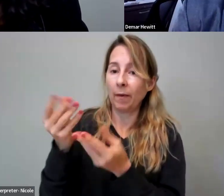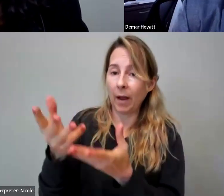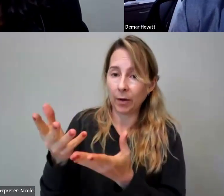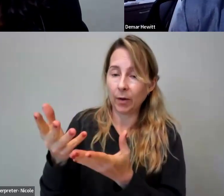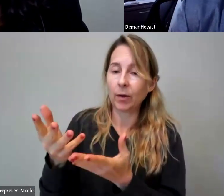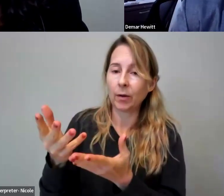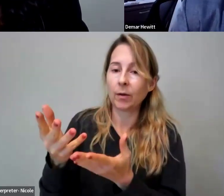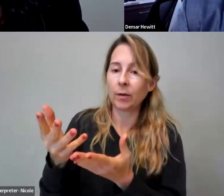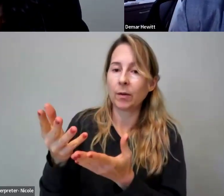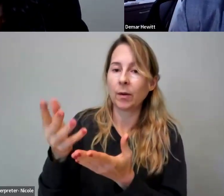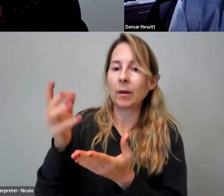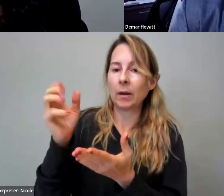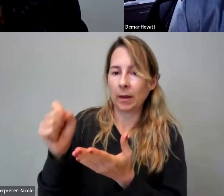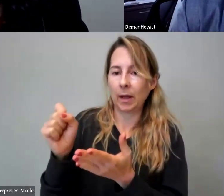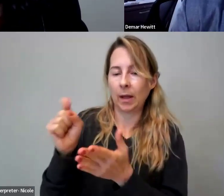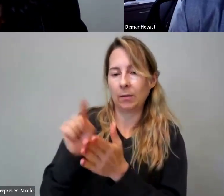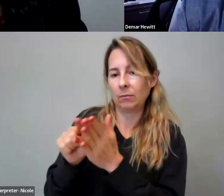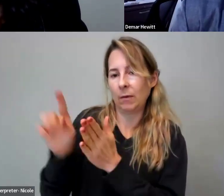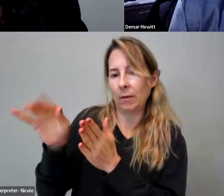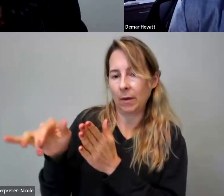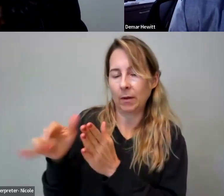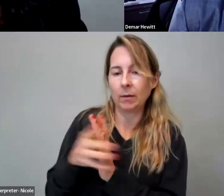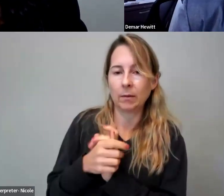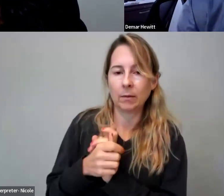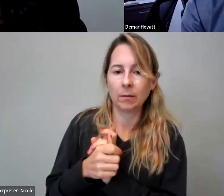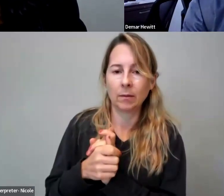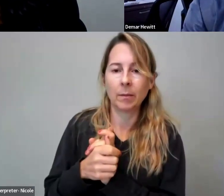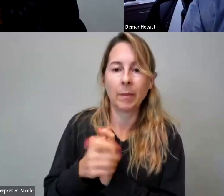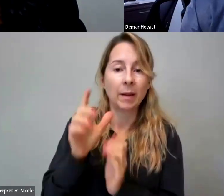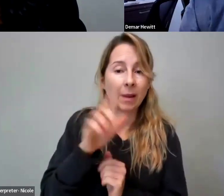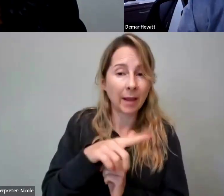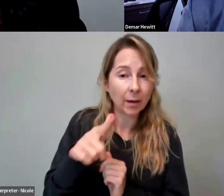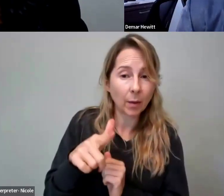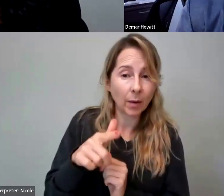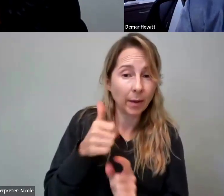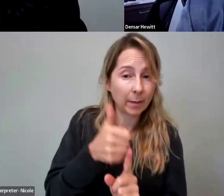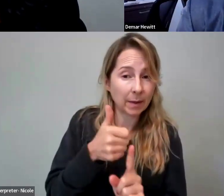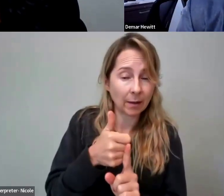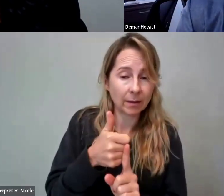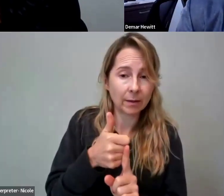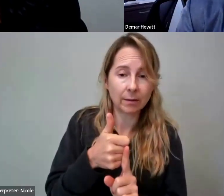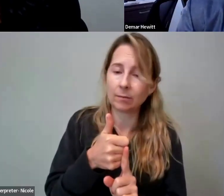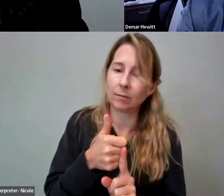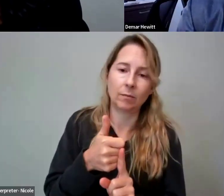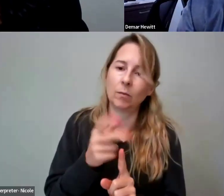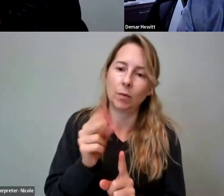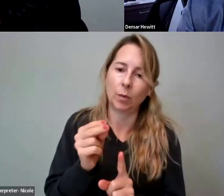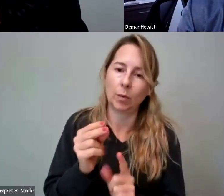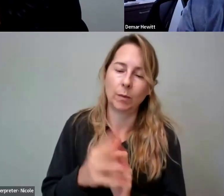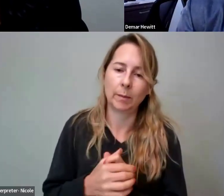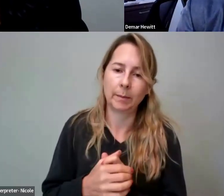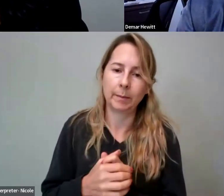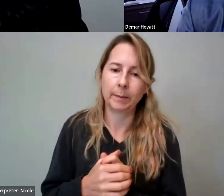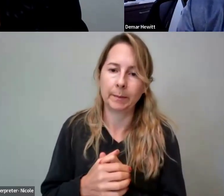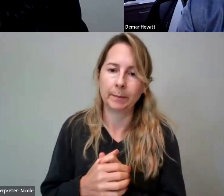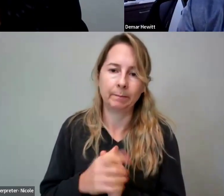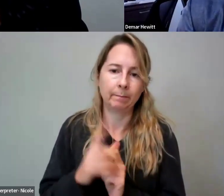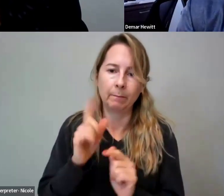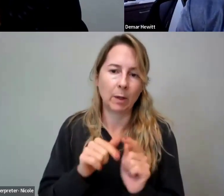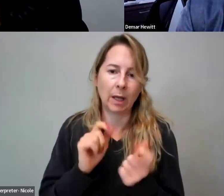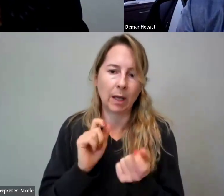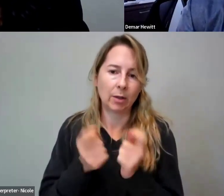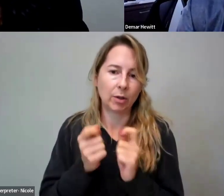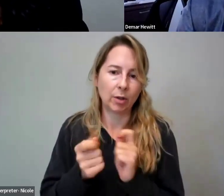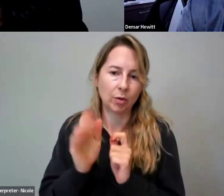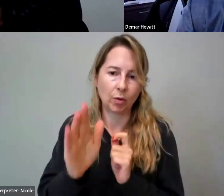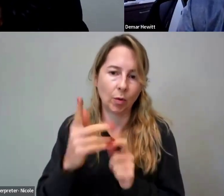still qualify for that subsidy. But the landlord themselves are not to be amending your